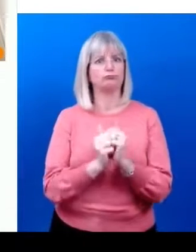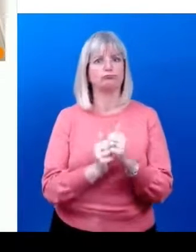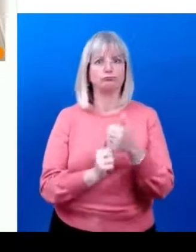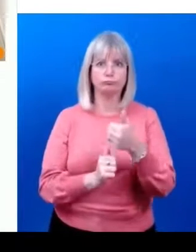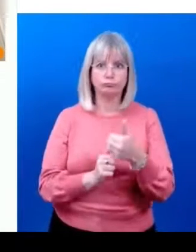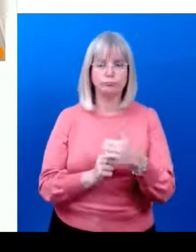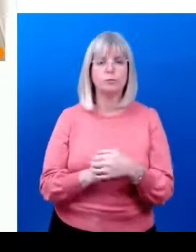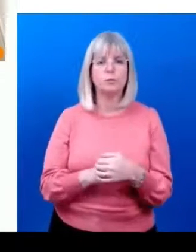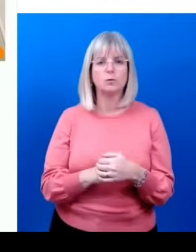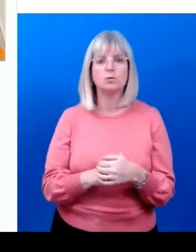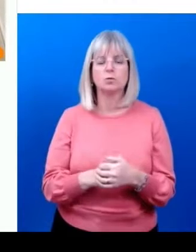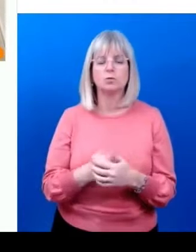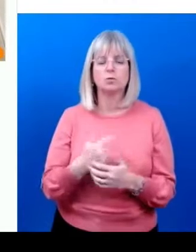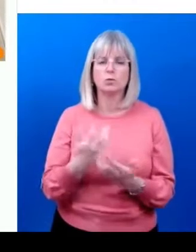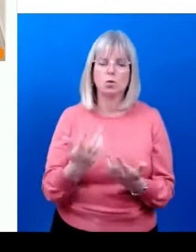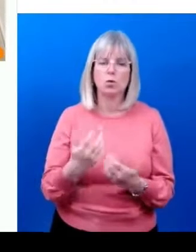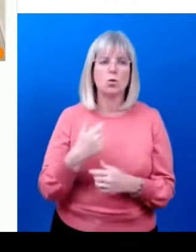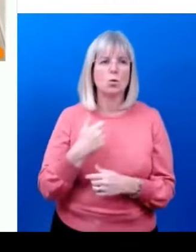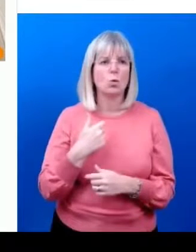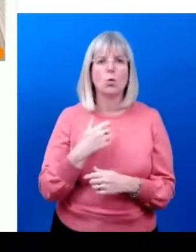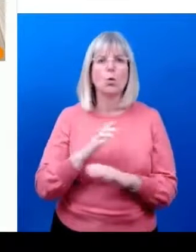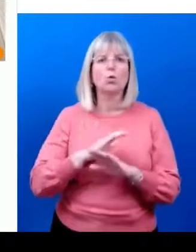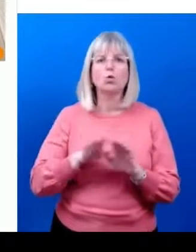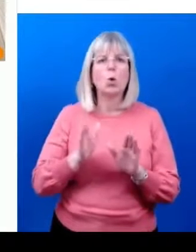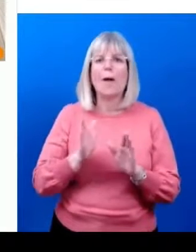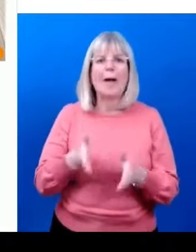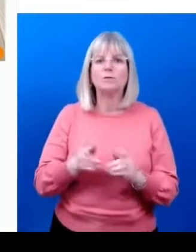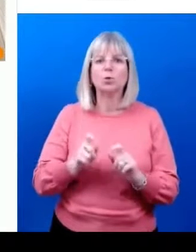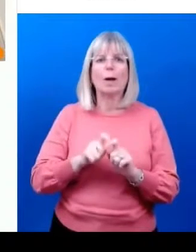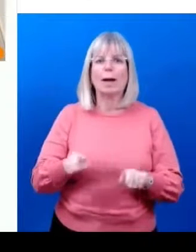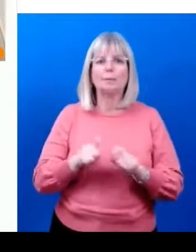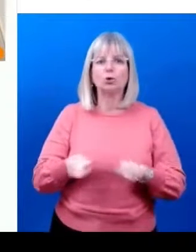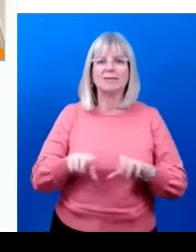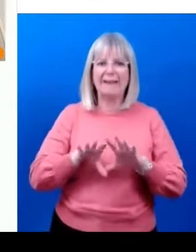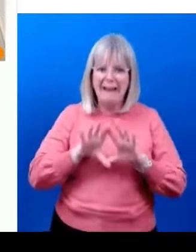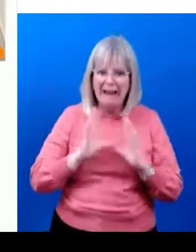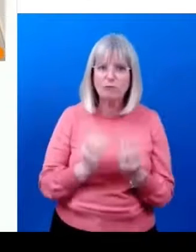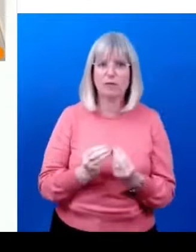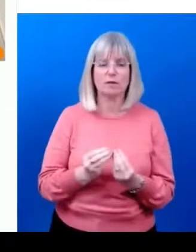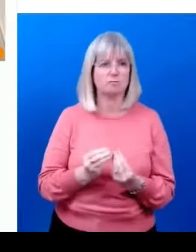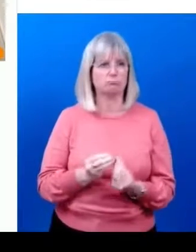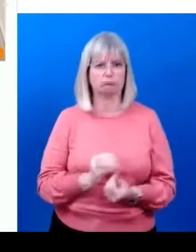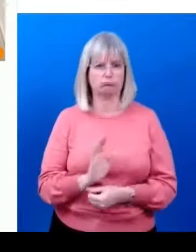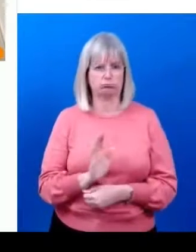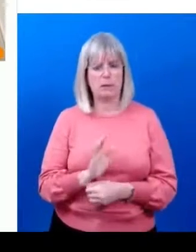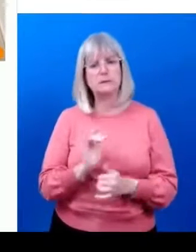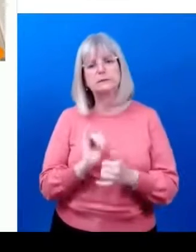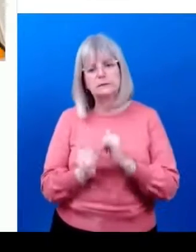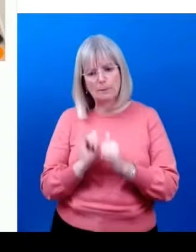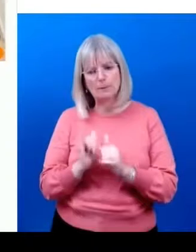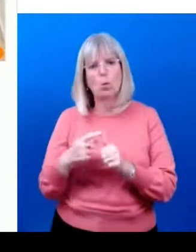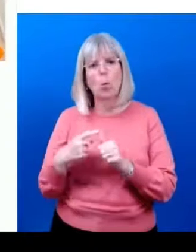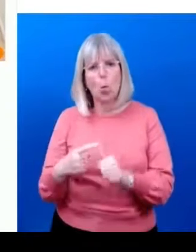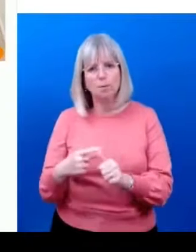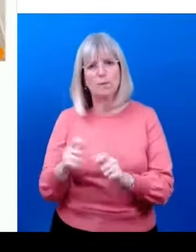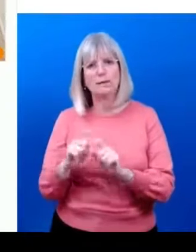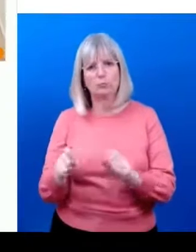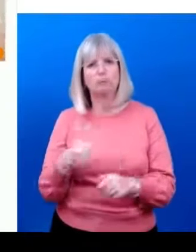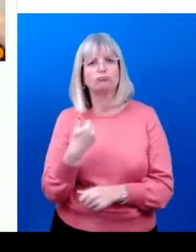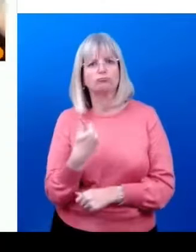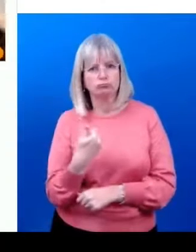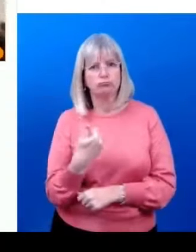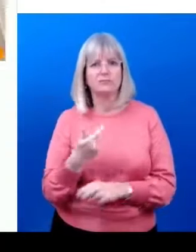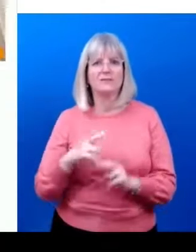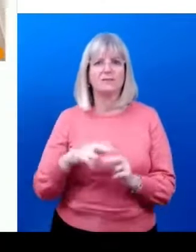find that you don't have to caption everything. There's times when you could use automatic captions when there's one speaker presenting. It